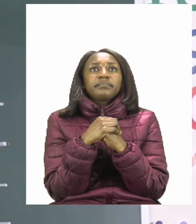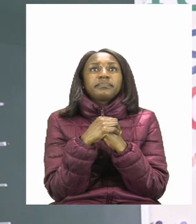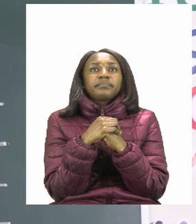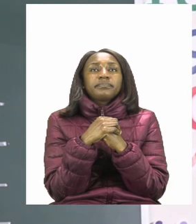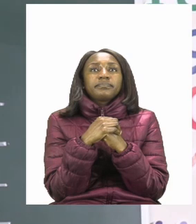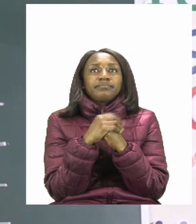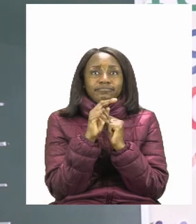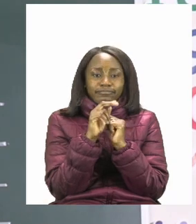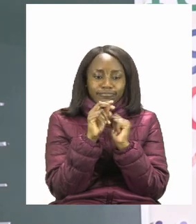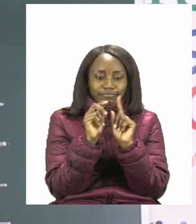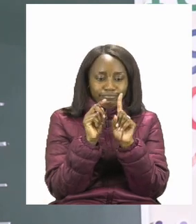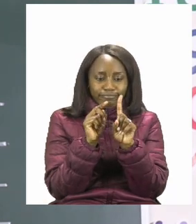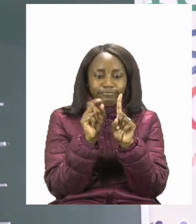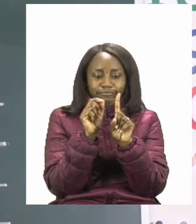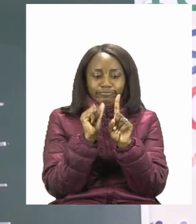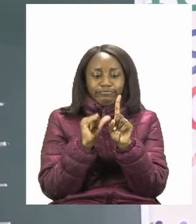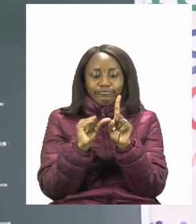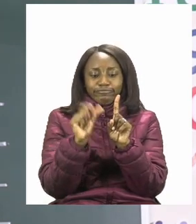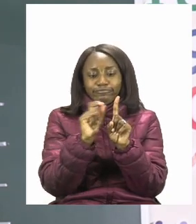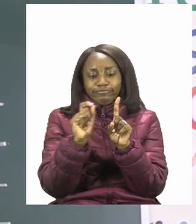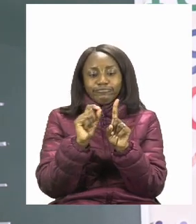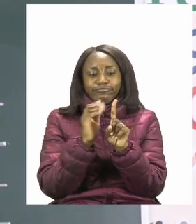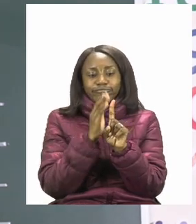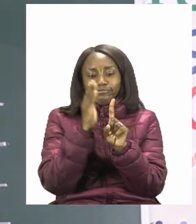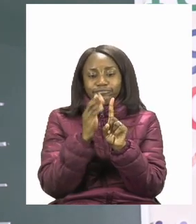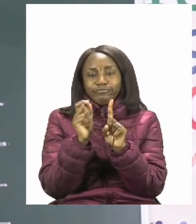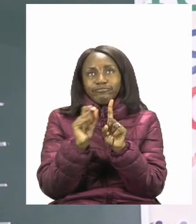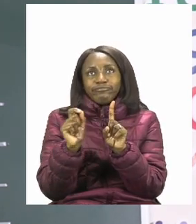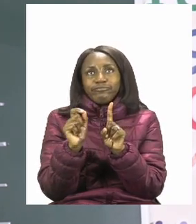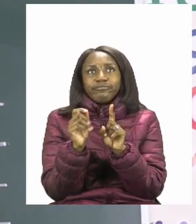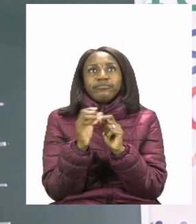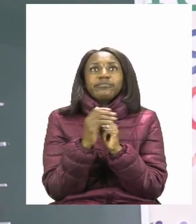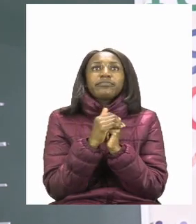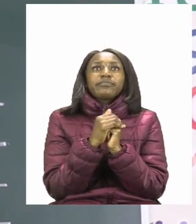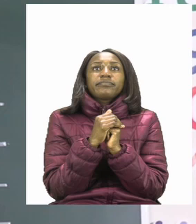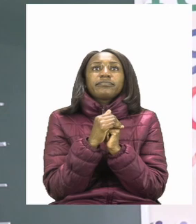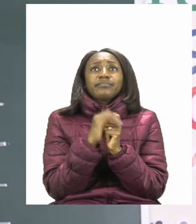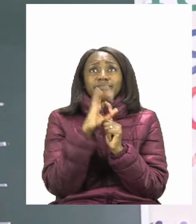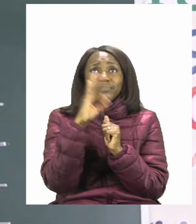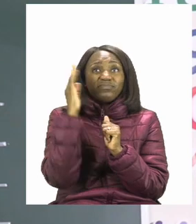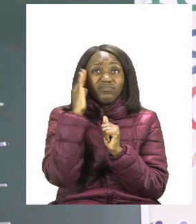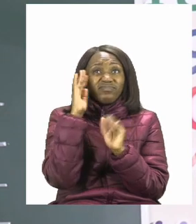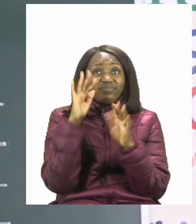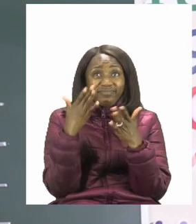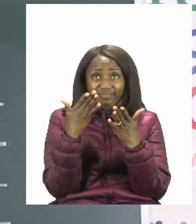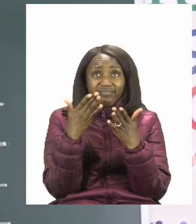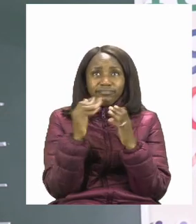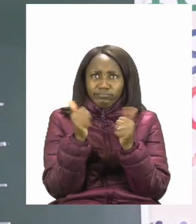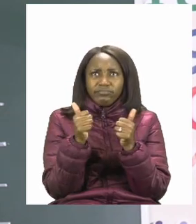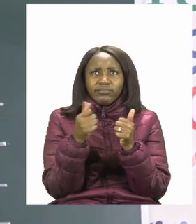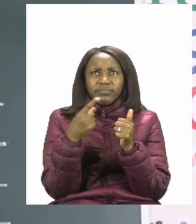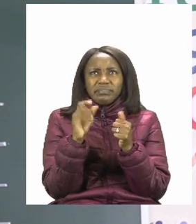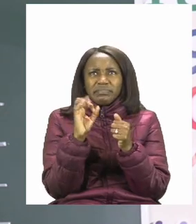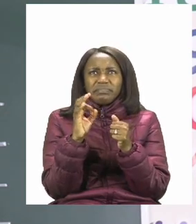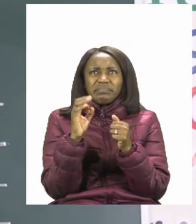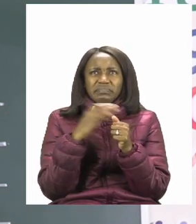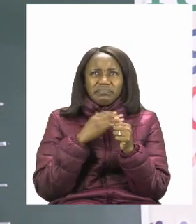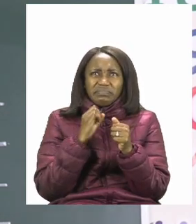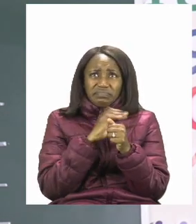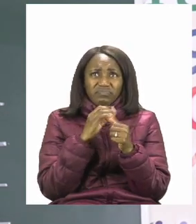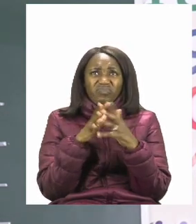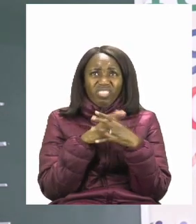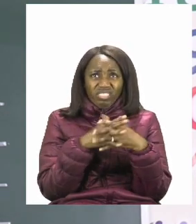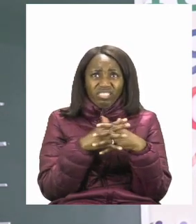Then finger spacing. If you don't need the finger spacing, that's okay too. But make sure that your